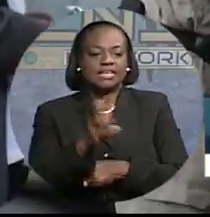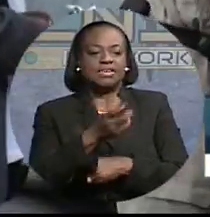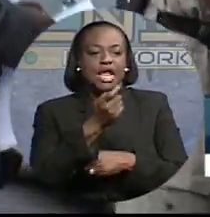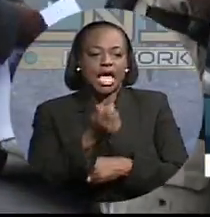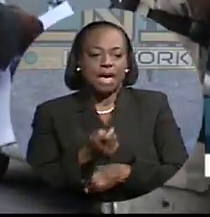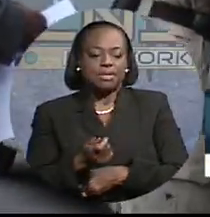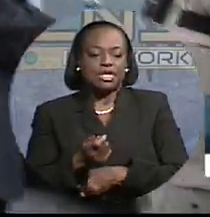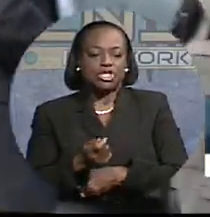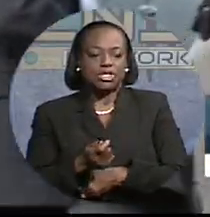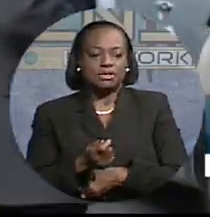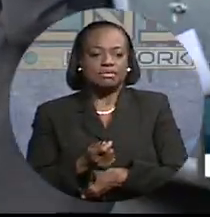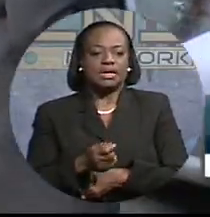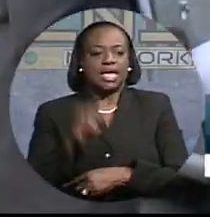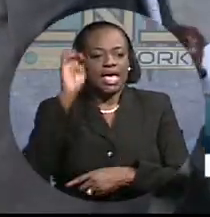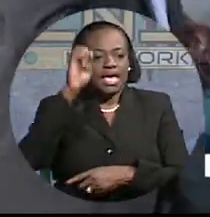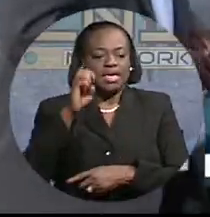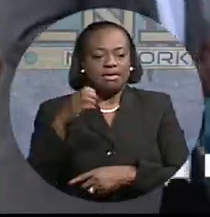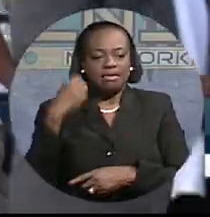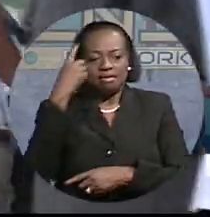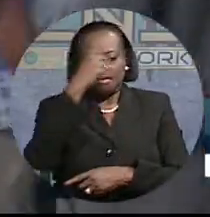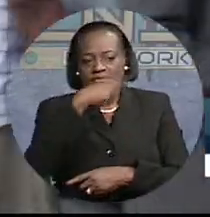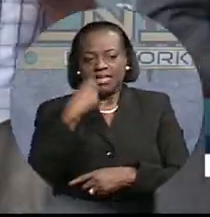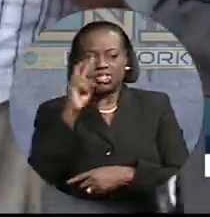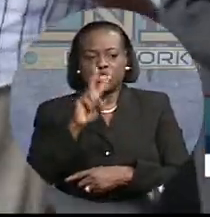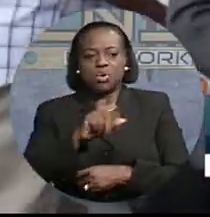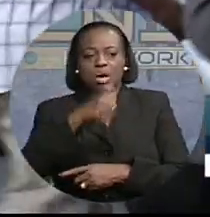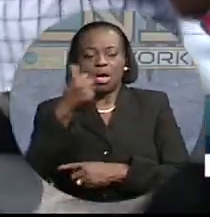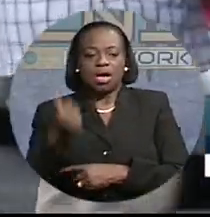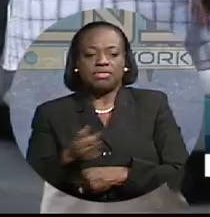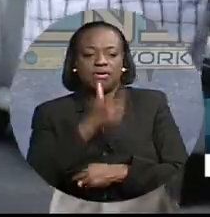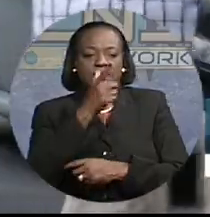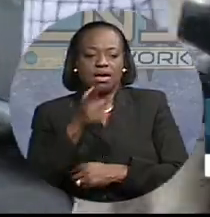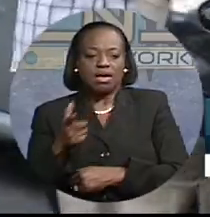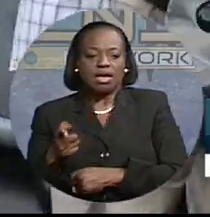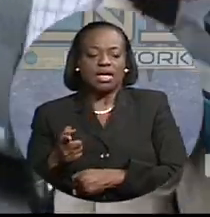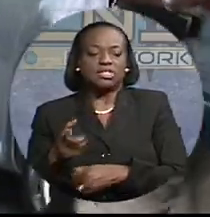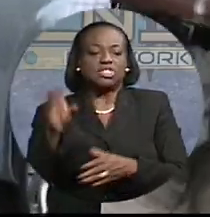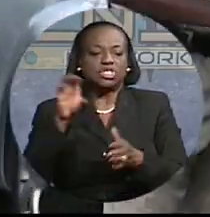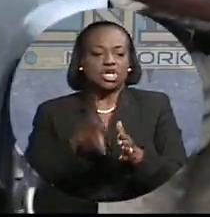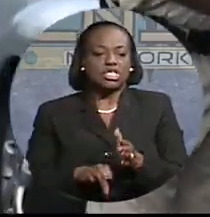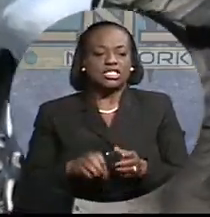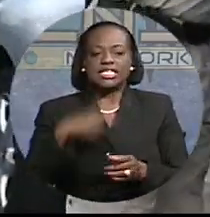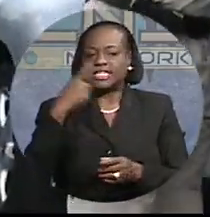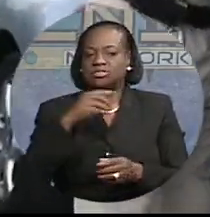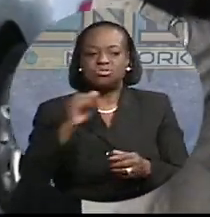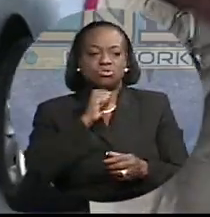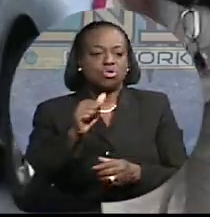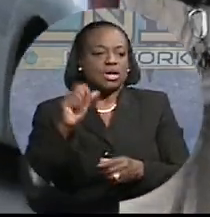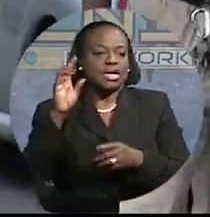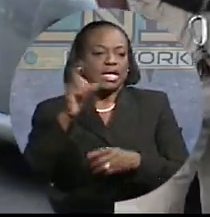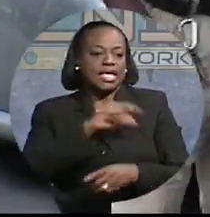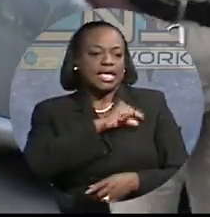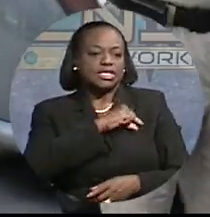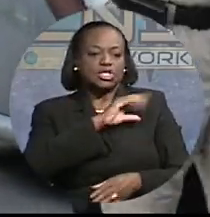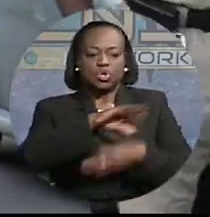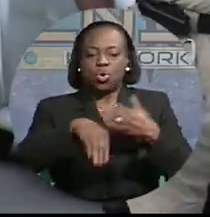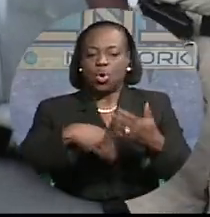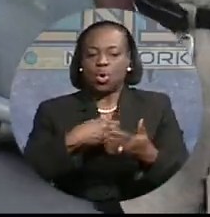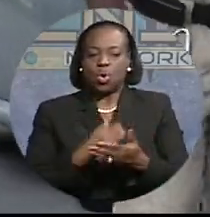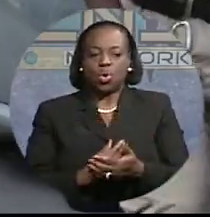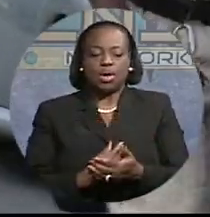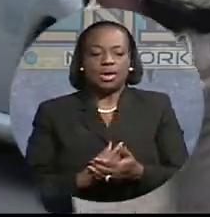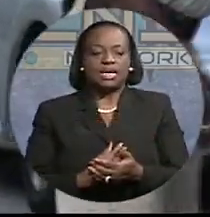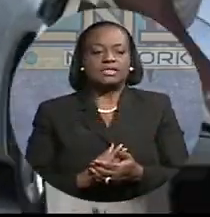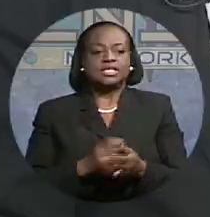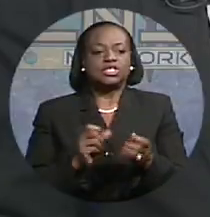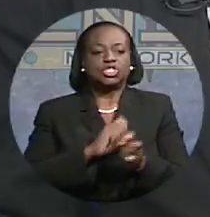of ammunition. He's also facing 2 other separate firearm and ammunition charges. He pleaded not guilty to all the charges, and the case